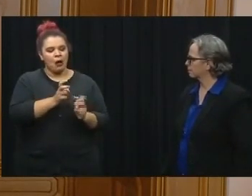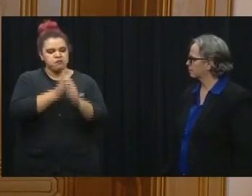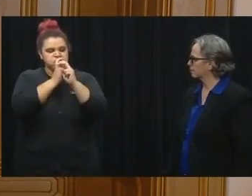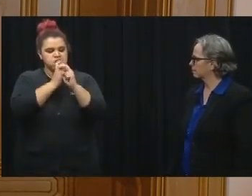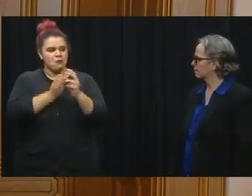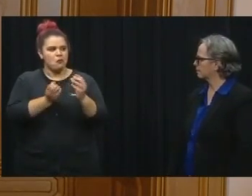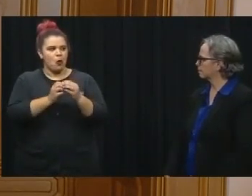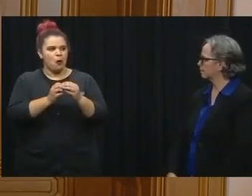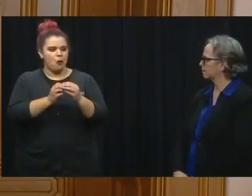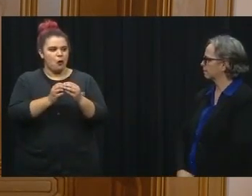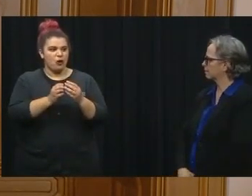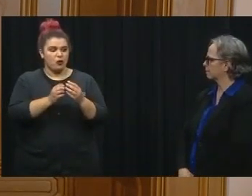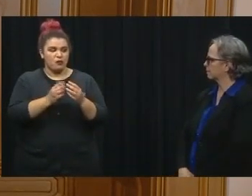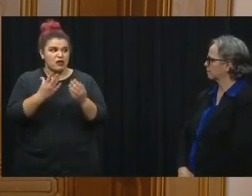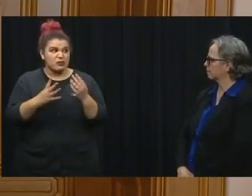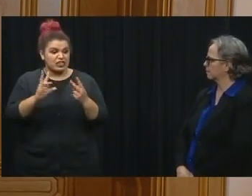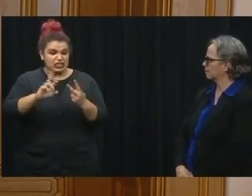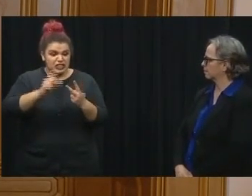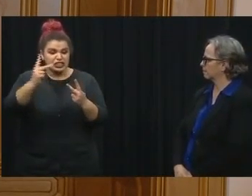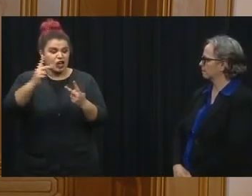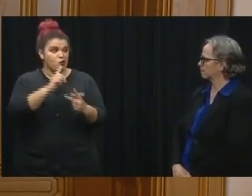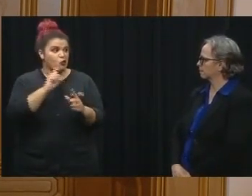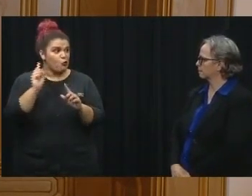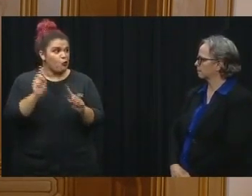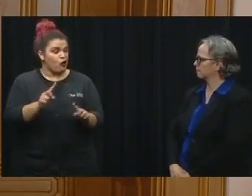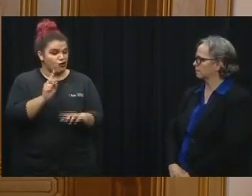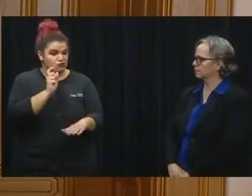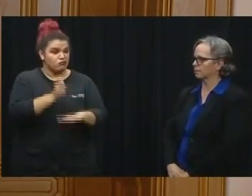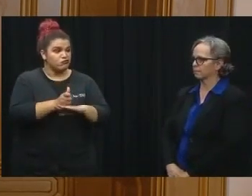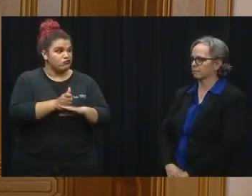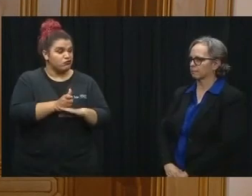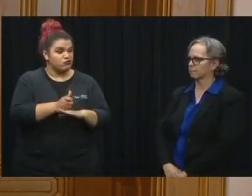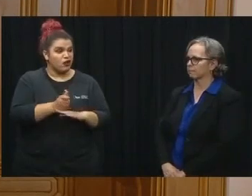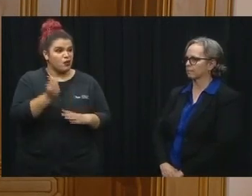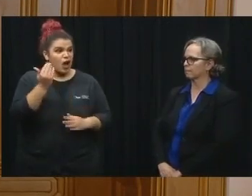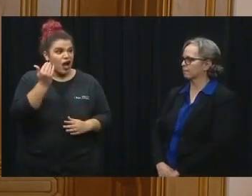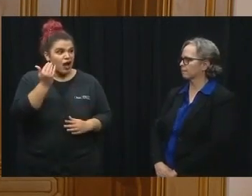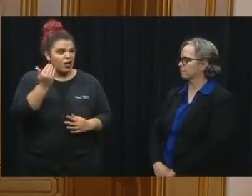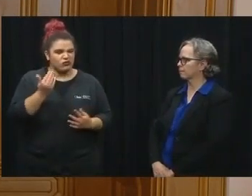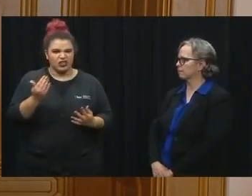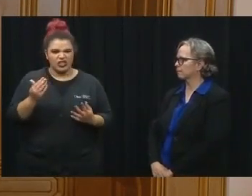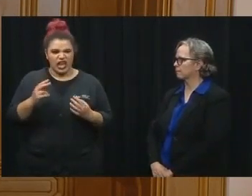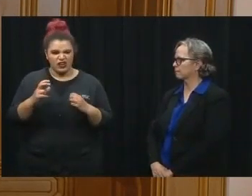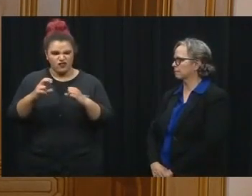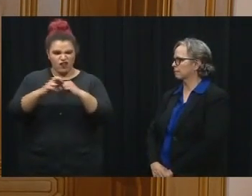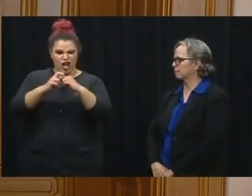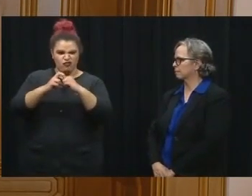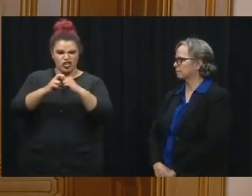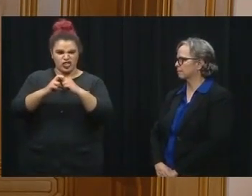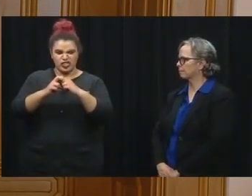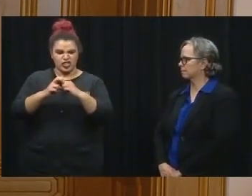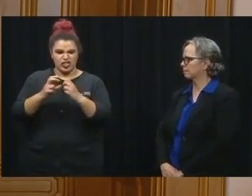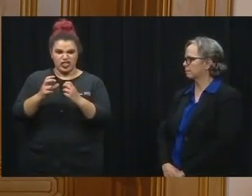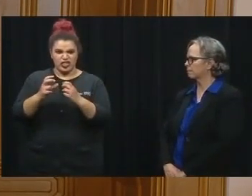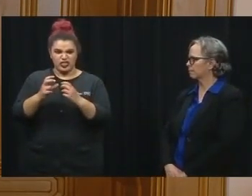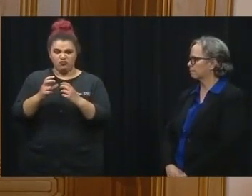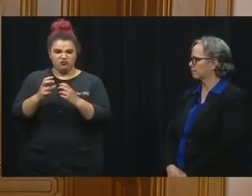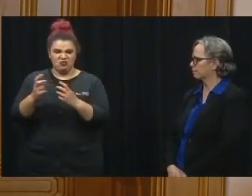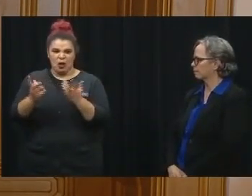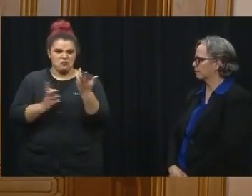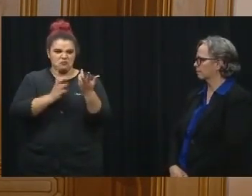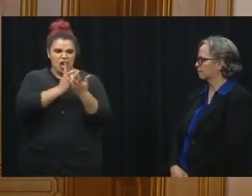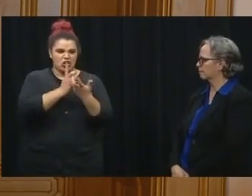have to place another order because now the virus is not, it's not being monitored with your curve that